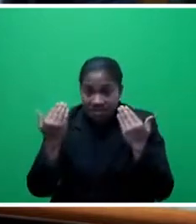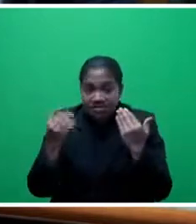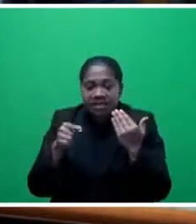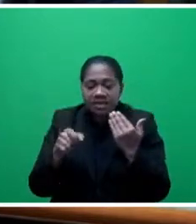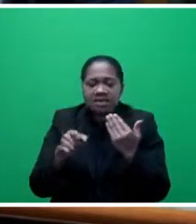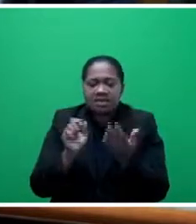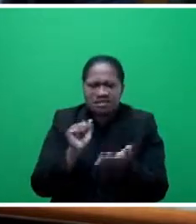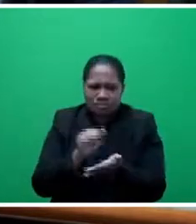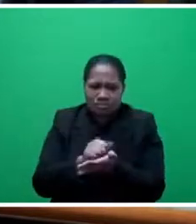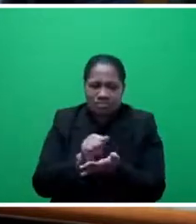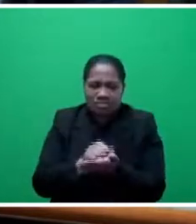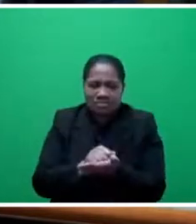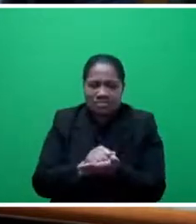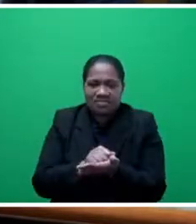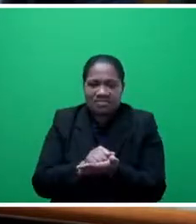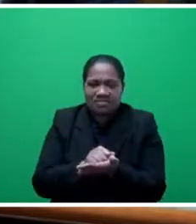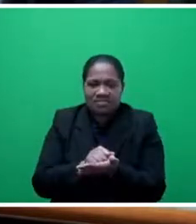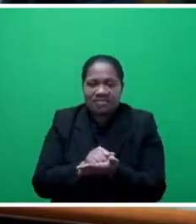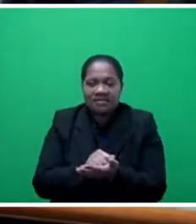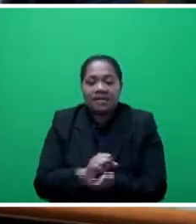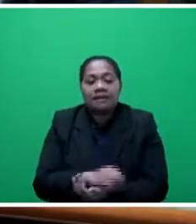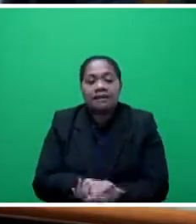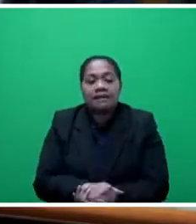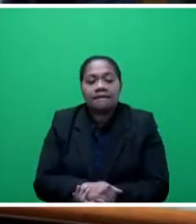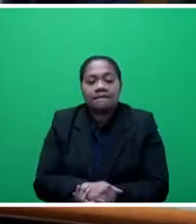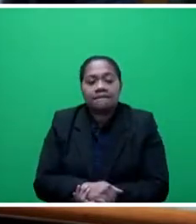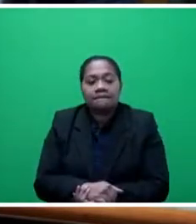appropriate. We note the